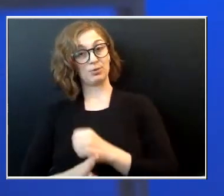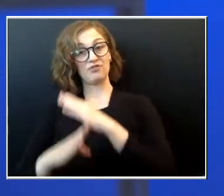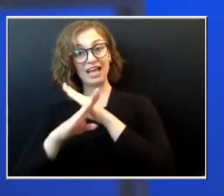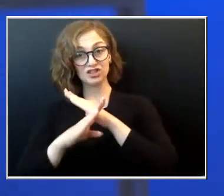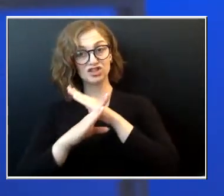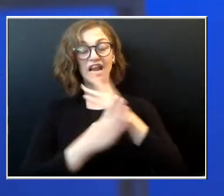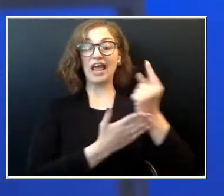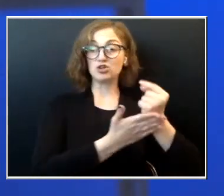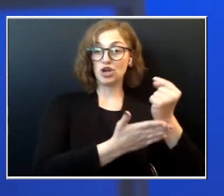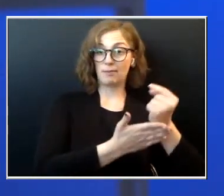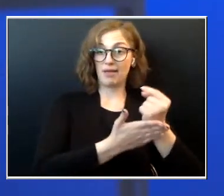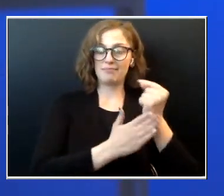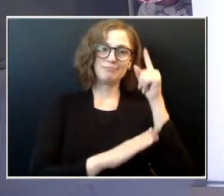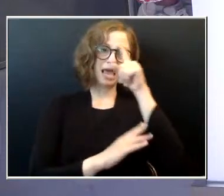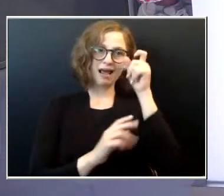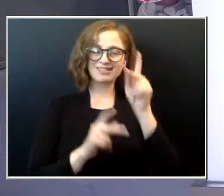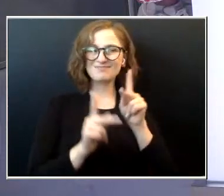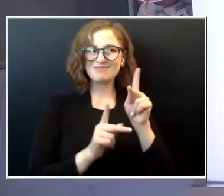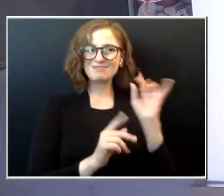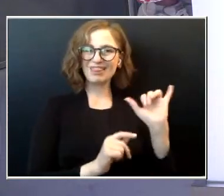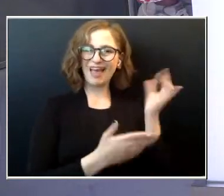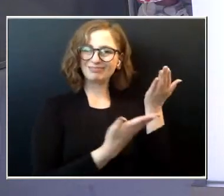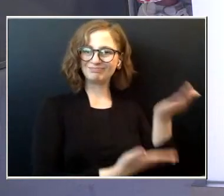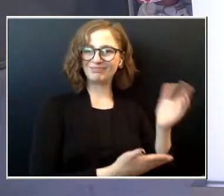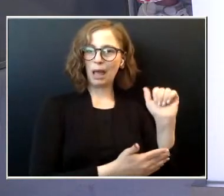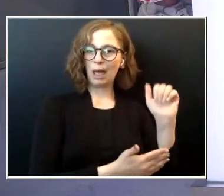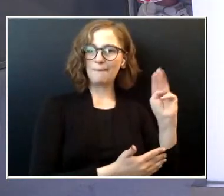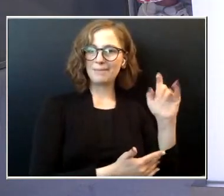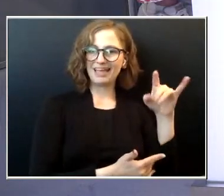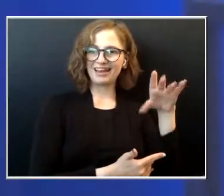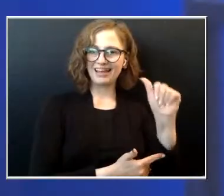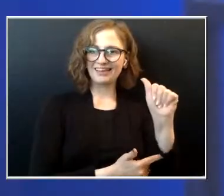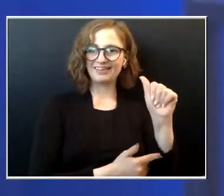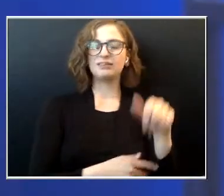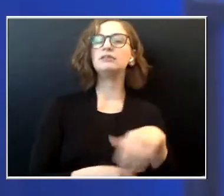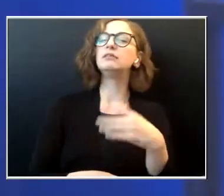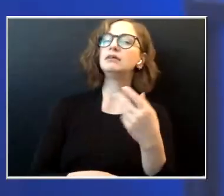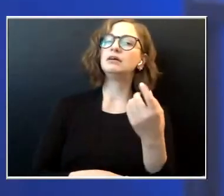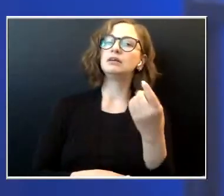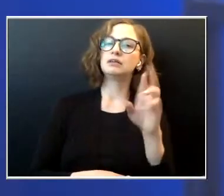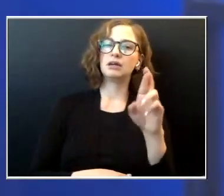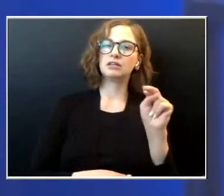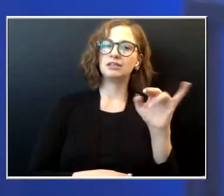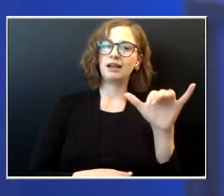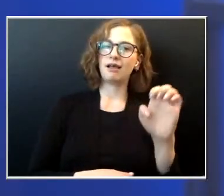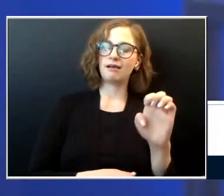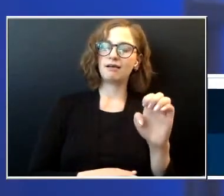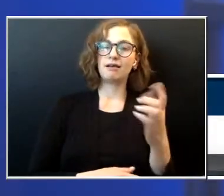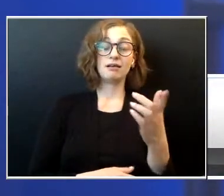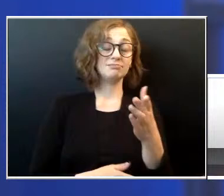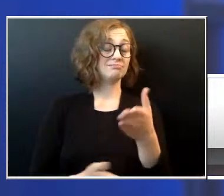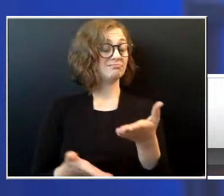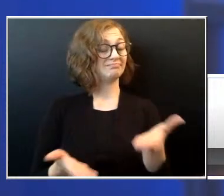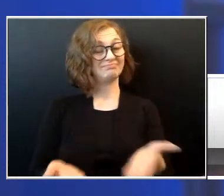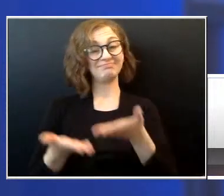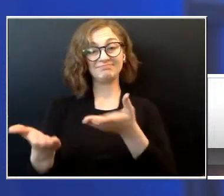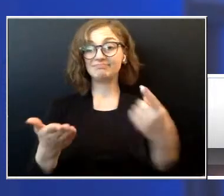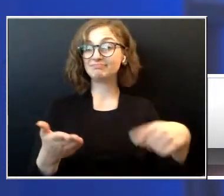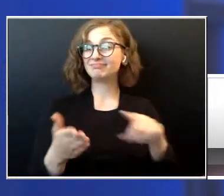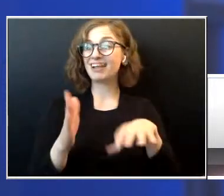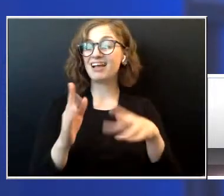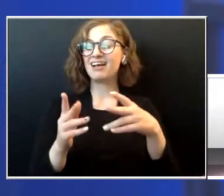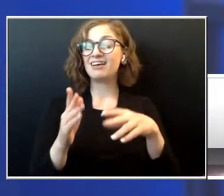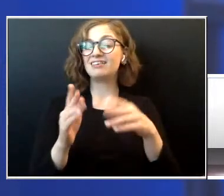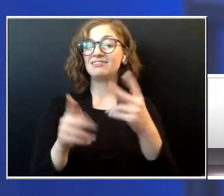of people like Amanda. That's great. Dr. Nye? And I would just say, find out your risk of breast cancer and know that